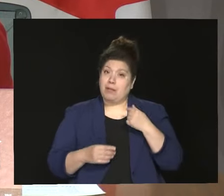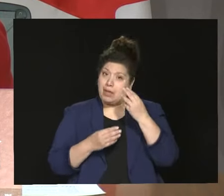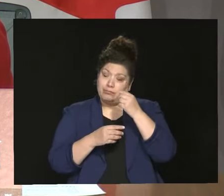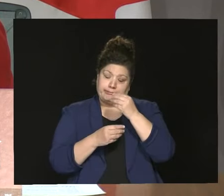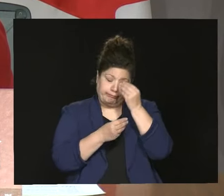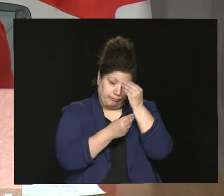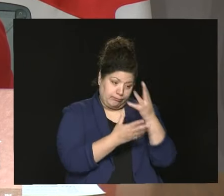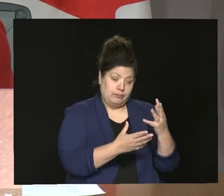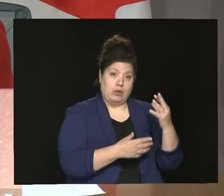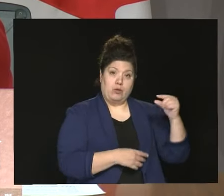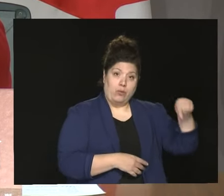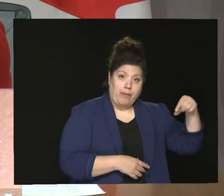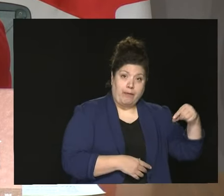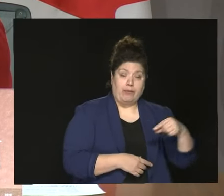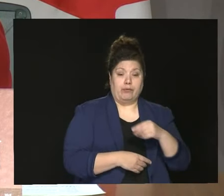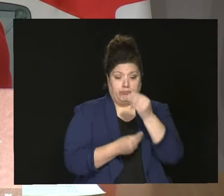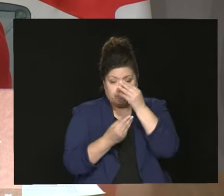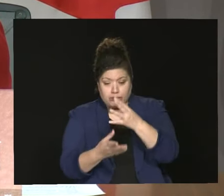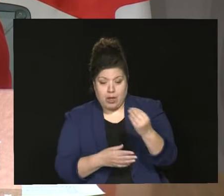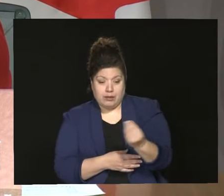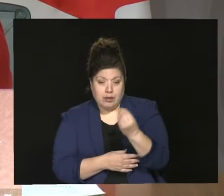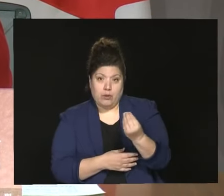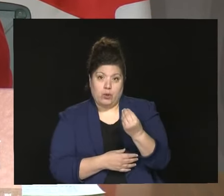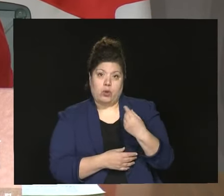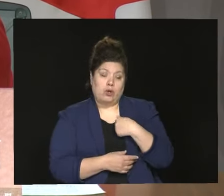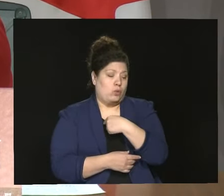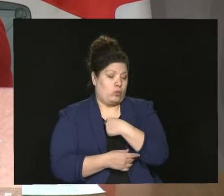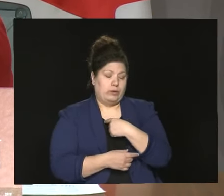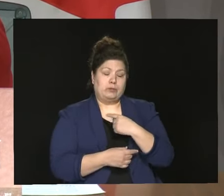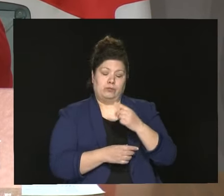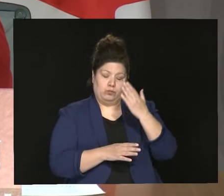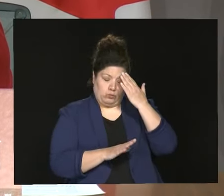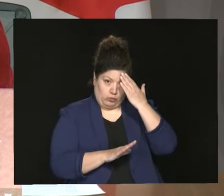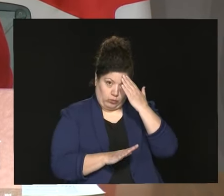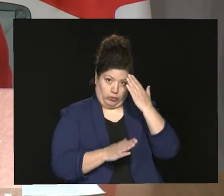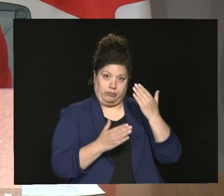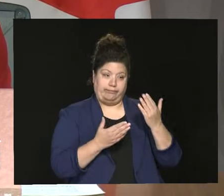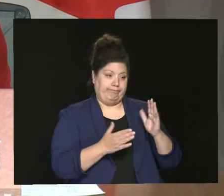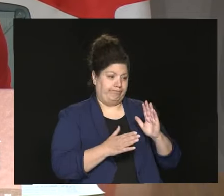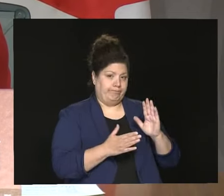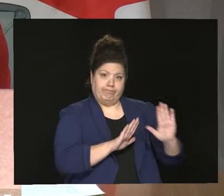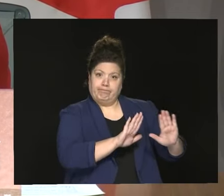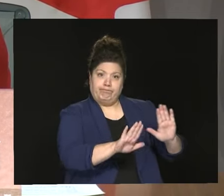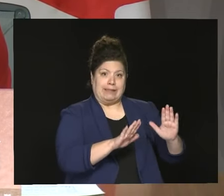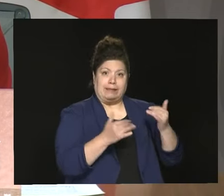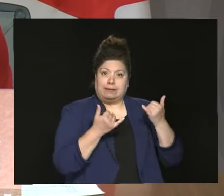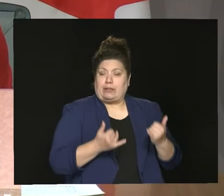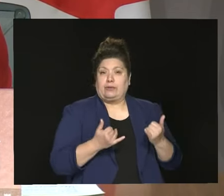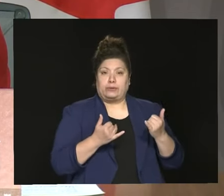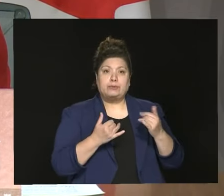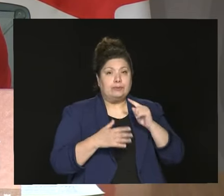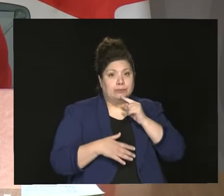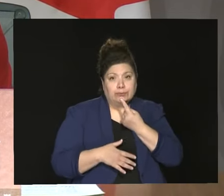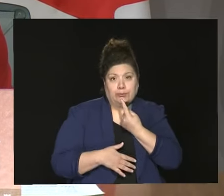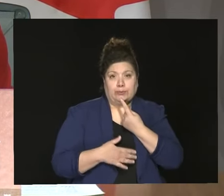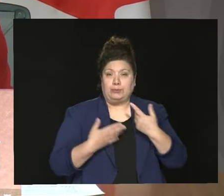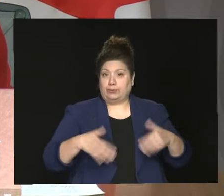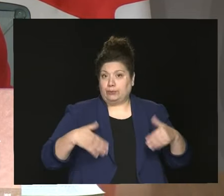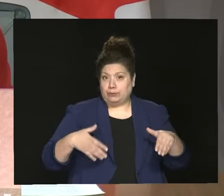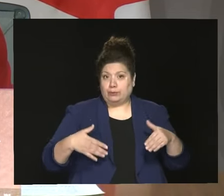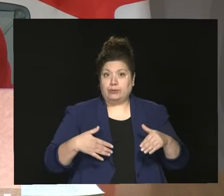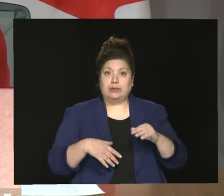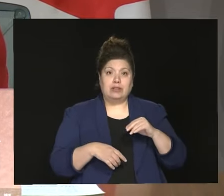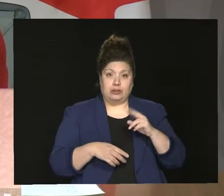absolument que c'est une situation très, très grave et le Canada sera